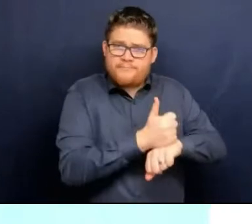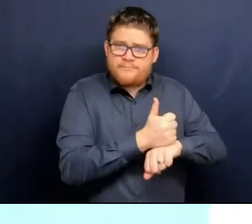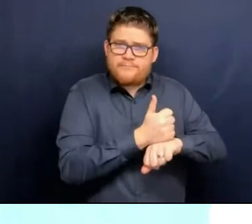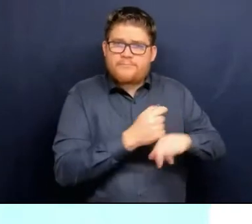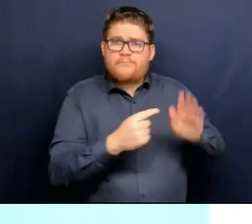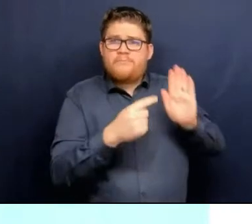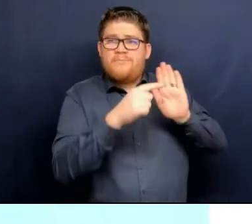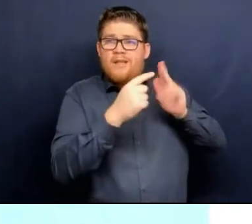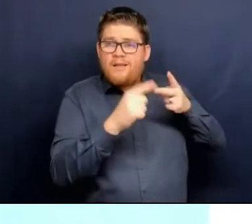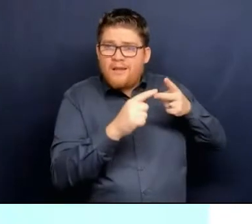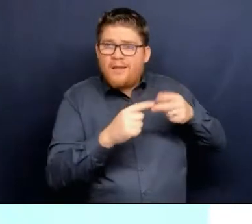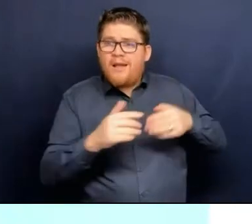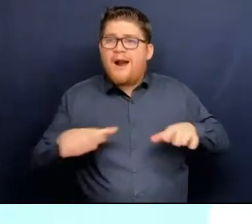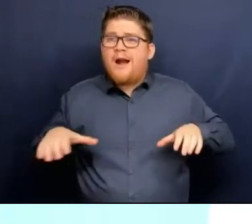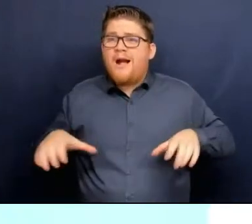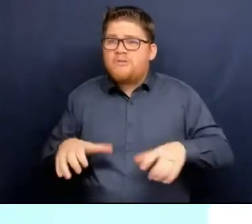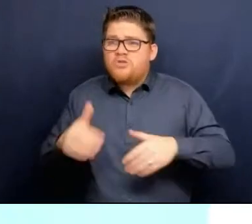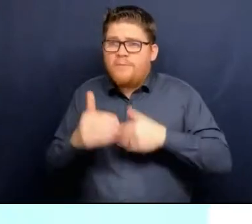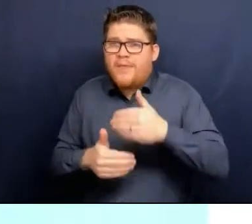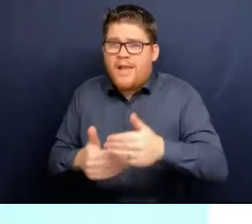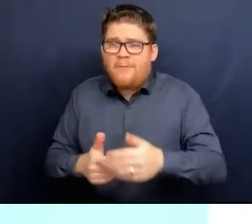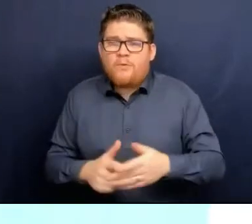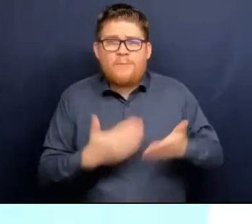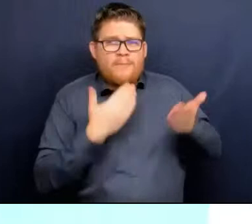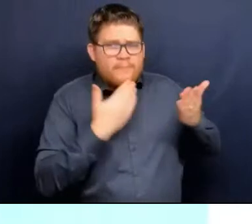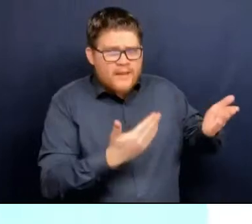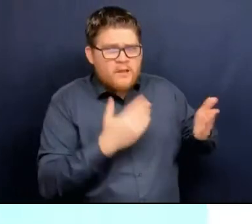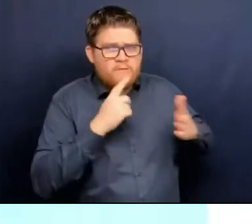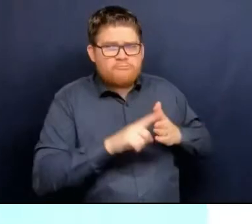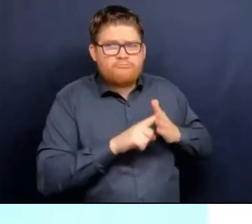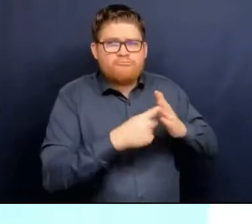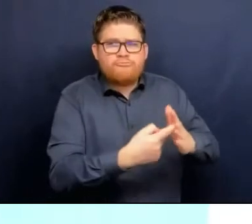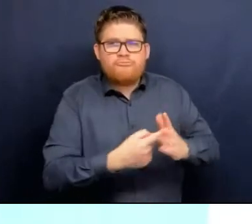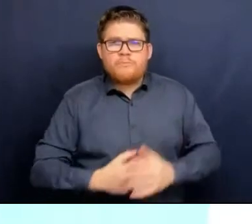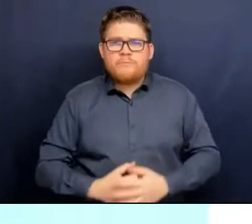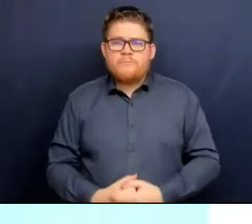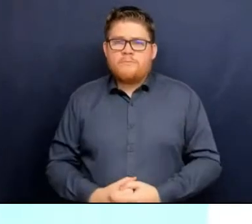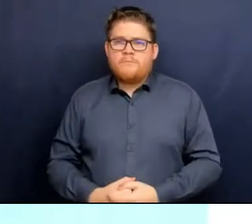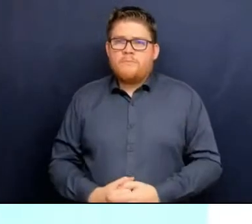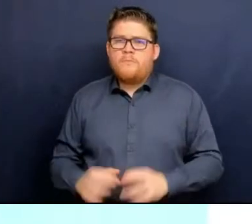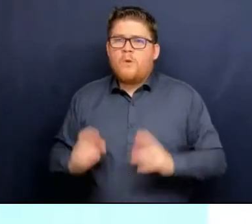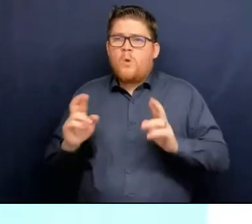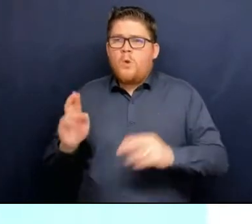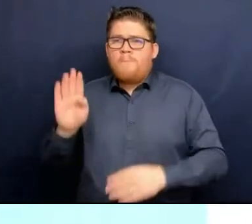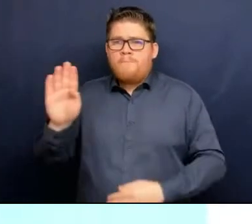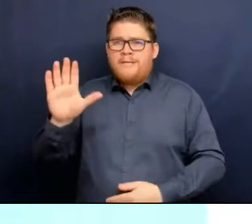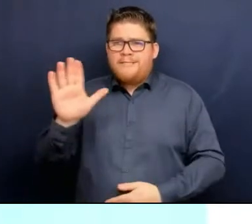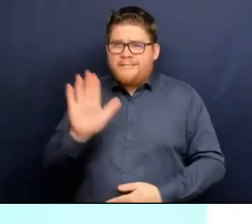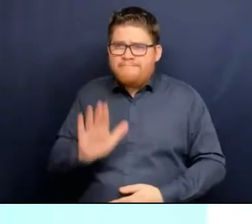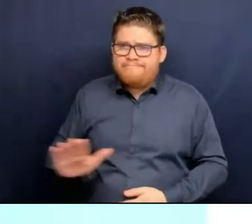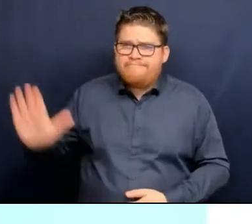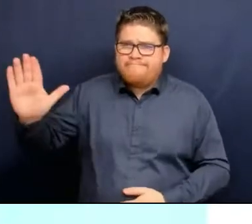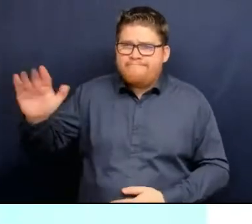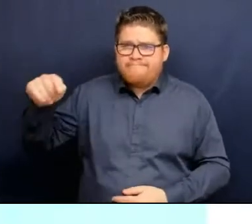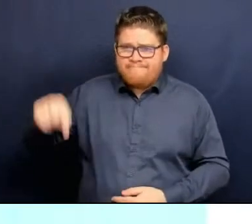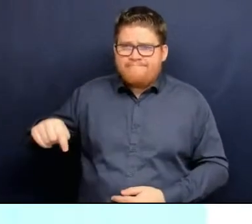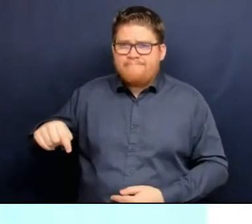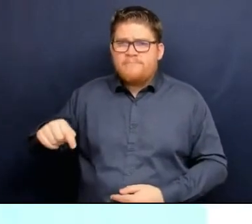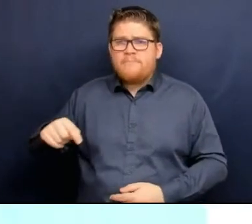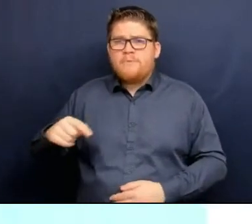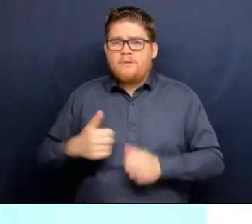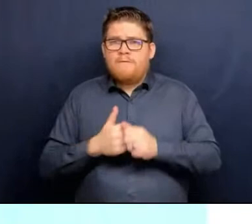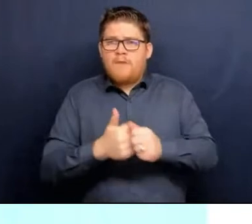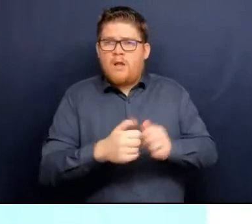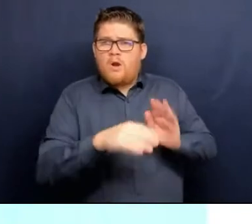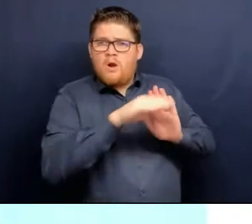just Indigenous peoples, but British Columbians, I'm hoping are going to be able to embrace this action plan and see themselves in it, because I think that we need to